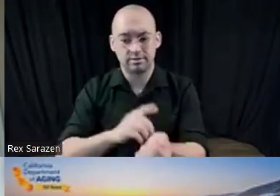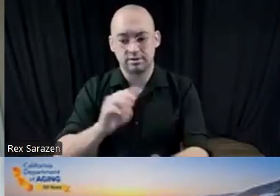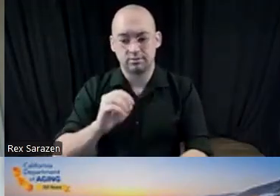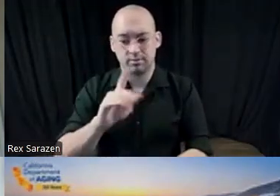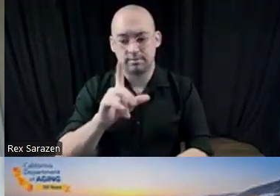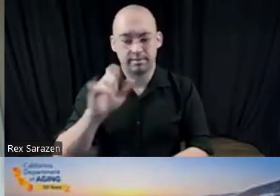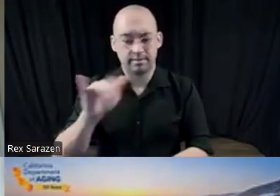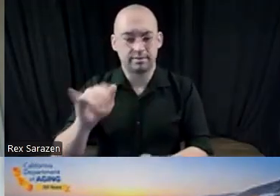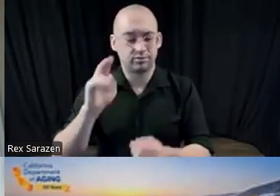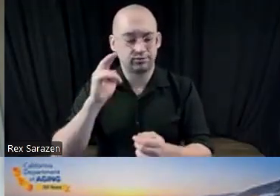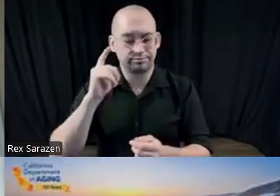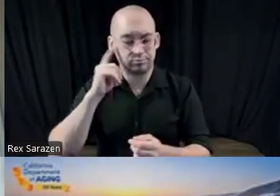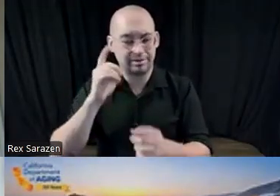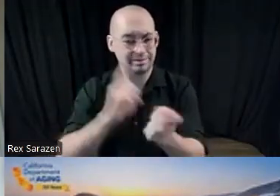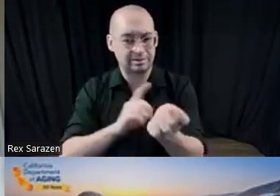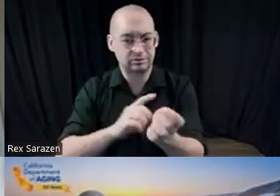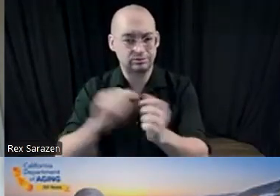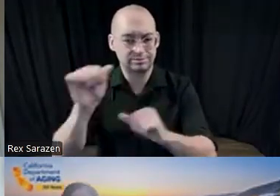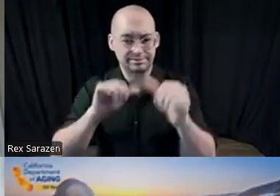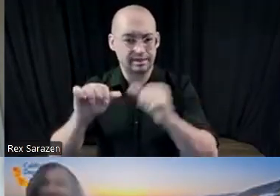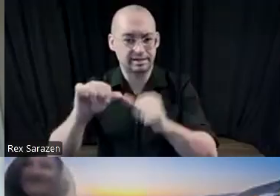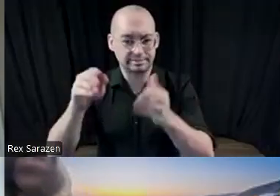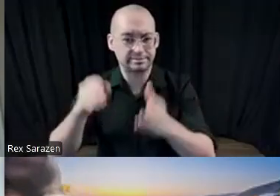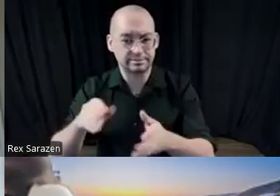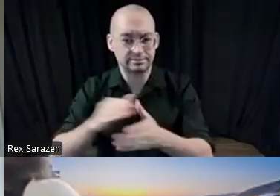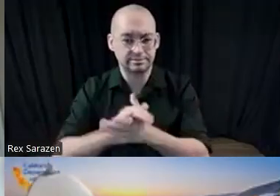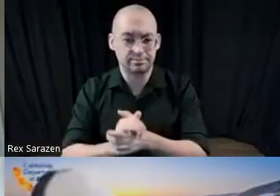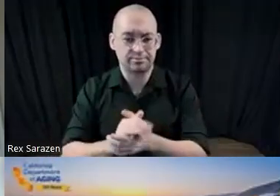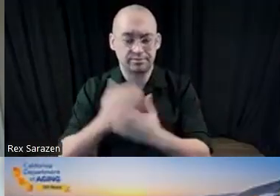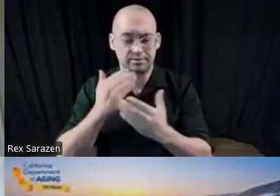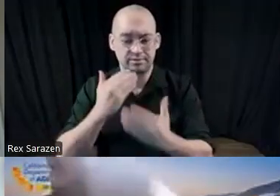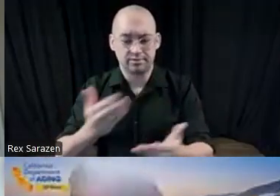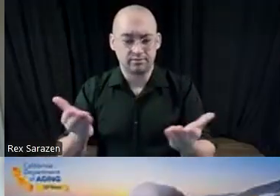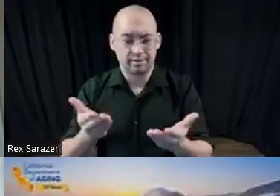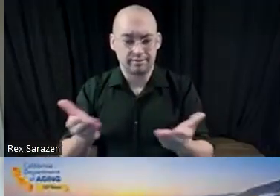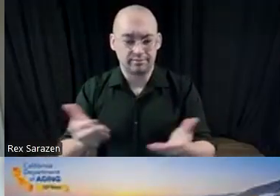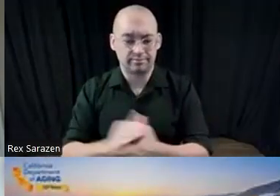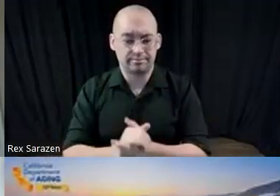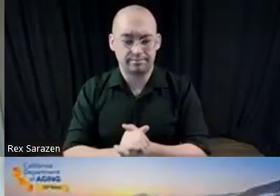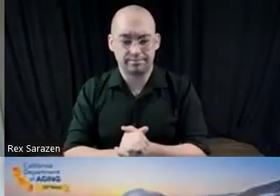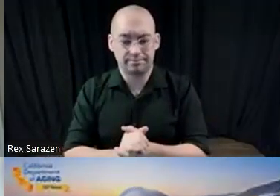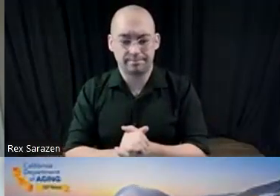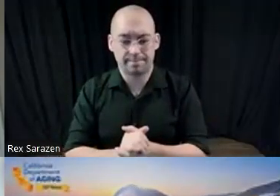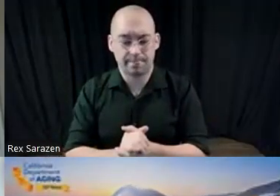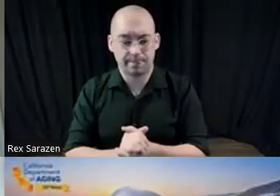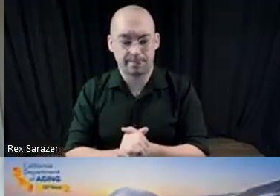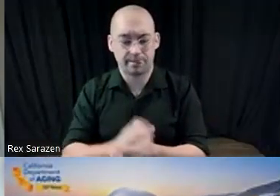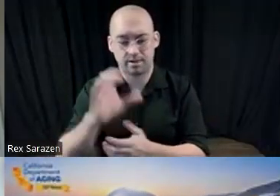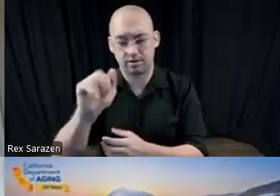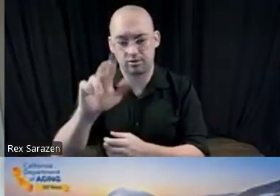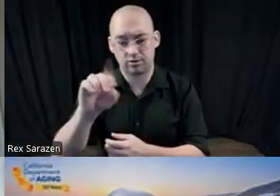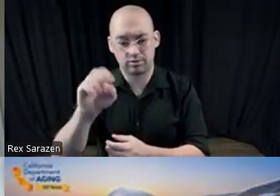and neuroscientist. We're Thanks for great to see you. Thanks for thank you so much. joining. Carlos, you want to